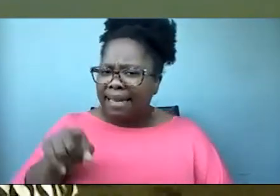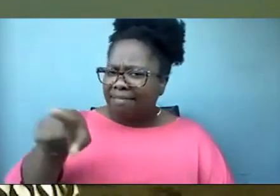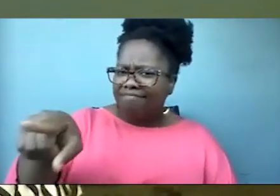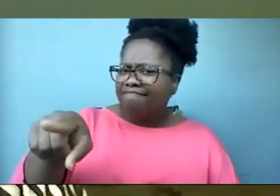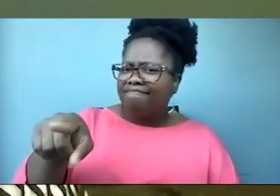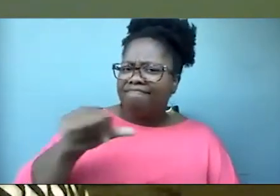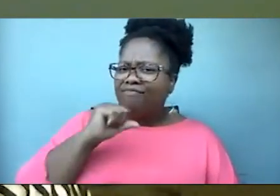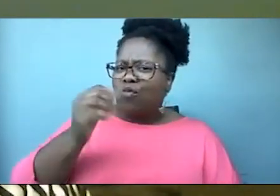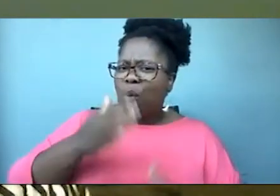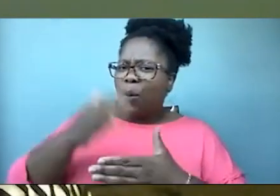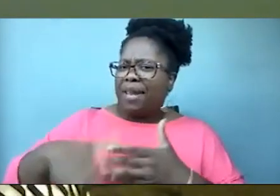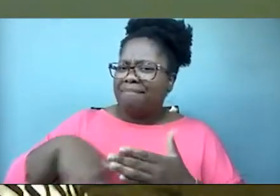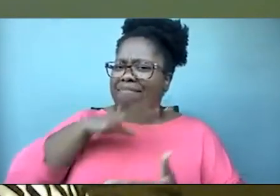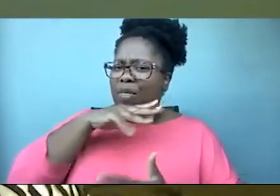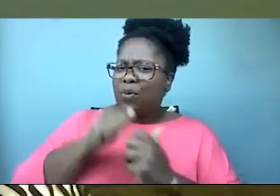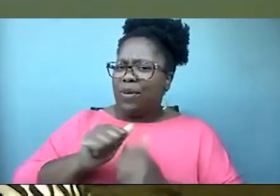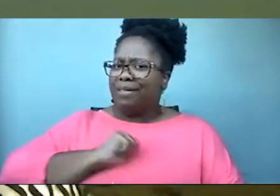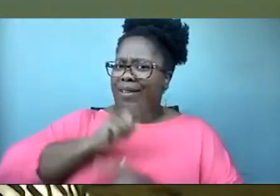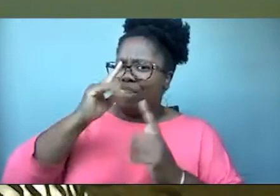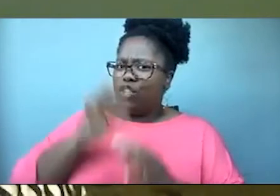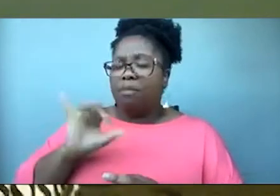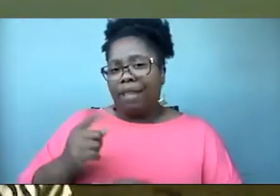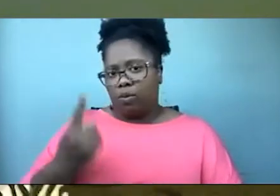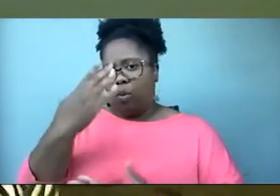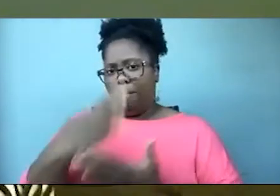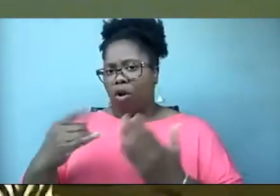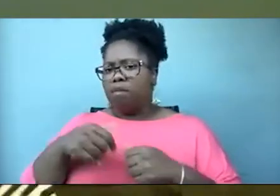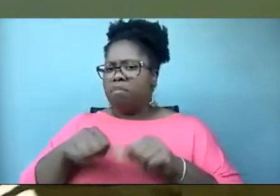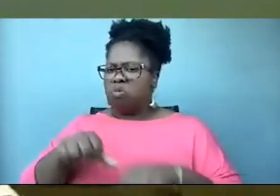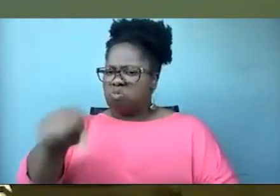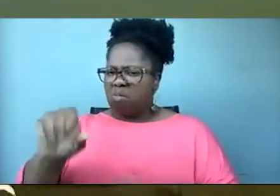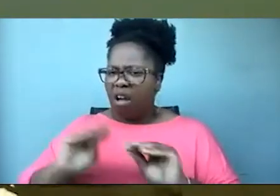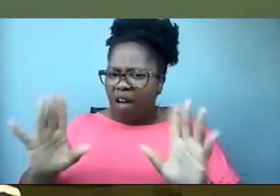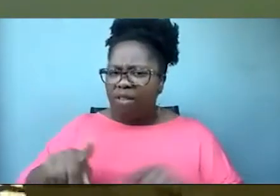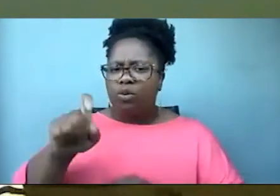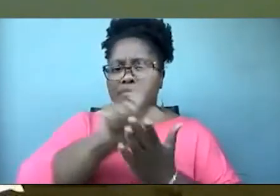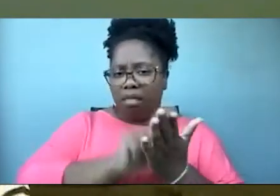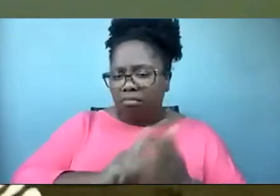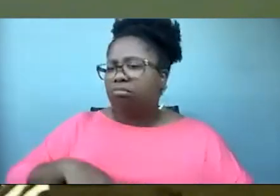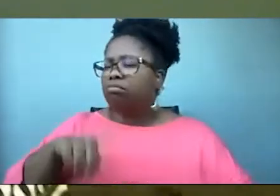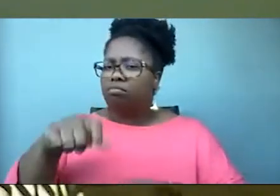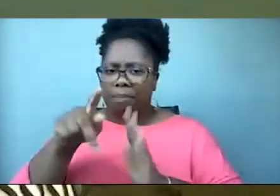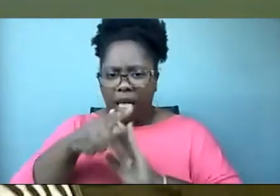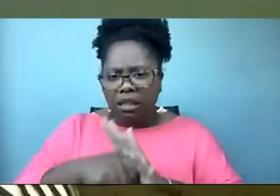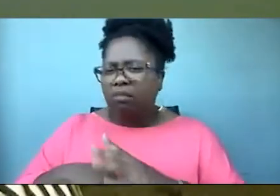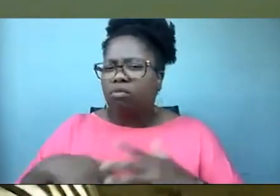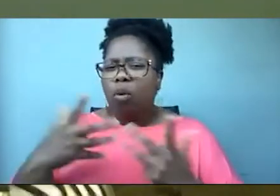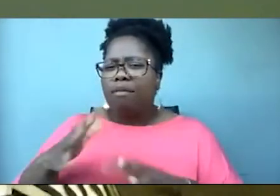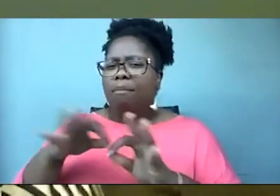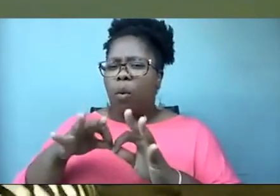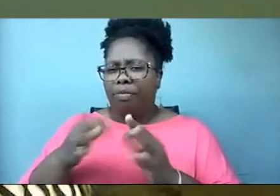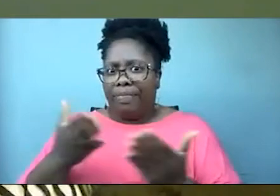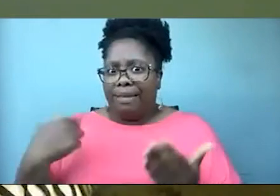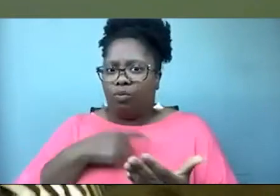you need policy. What are some of the key levers that you think we need to be pulling? What kinds of things are you all focusing on as critical